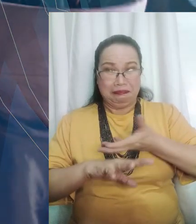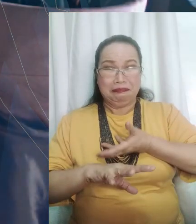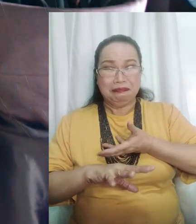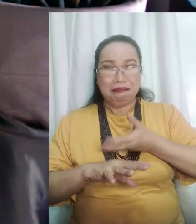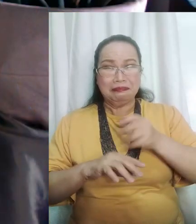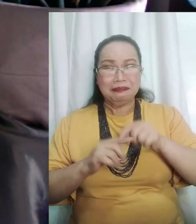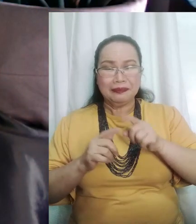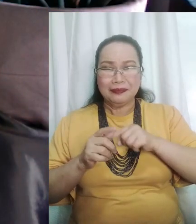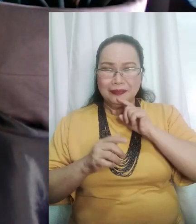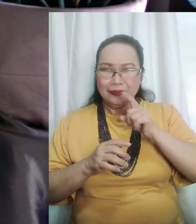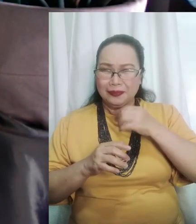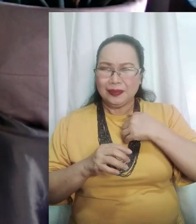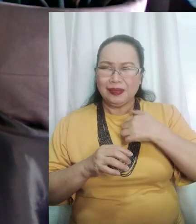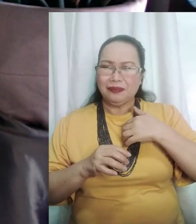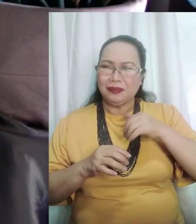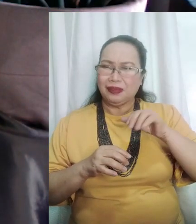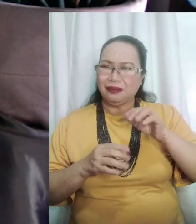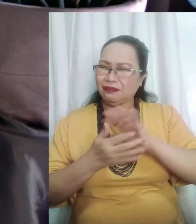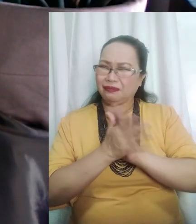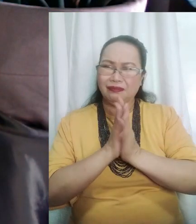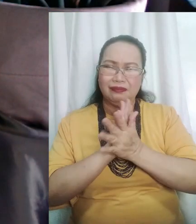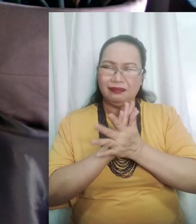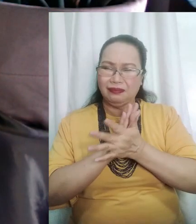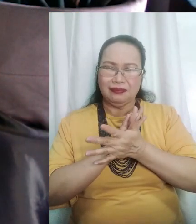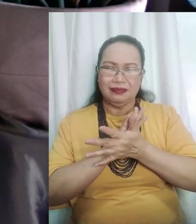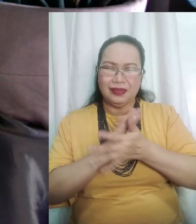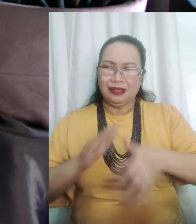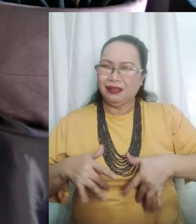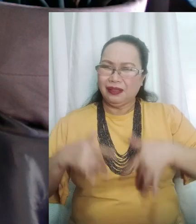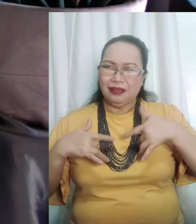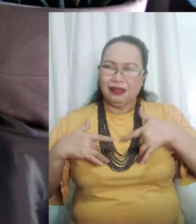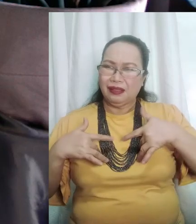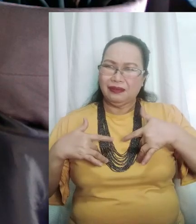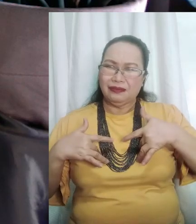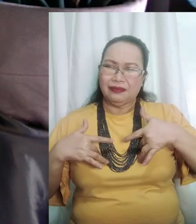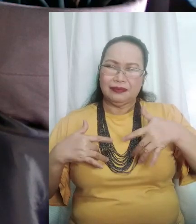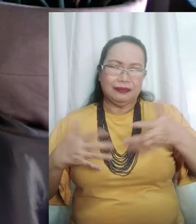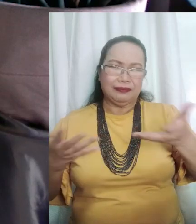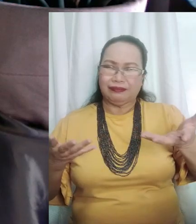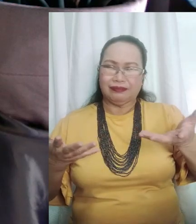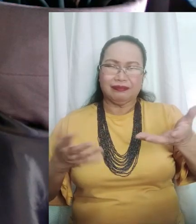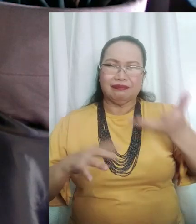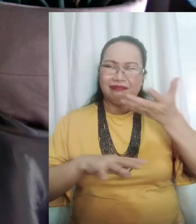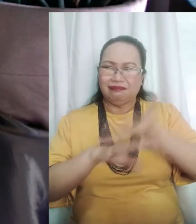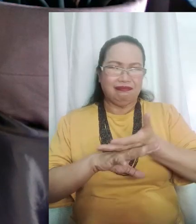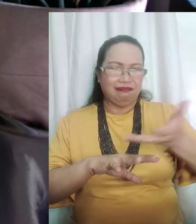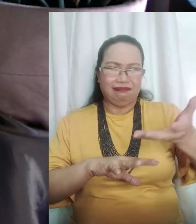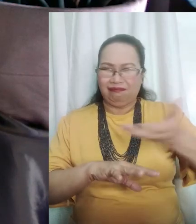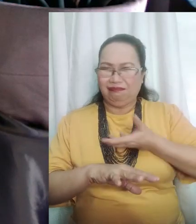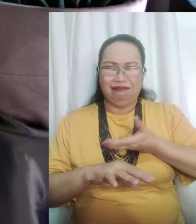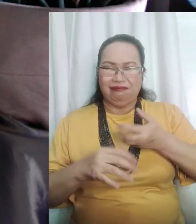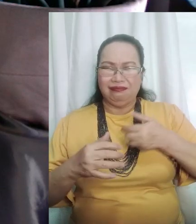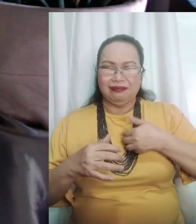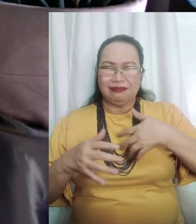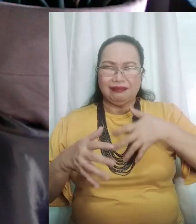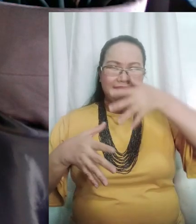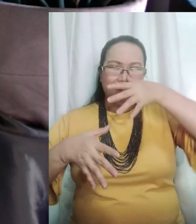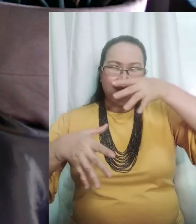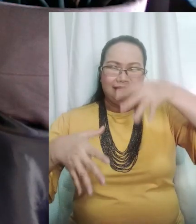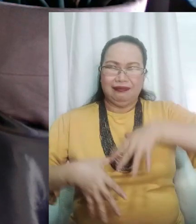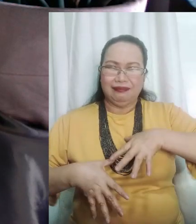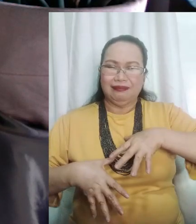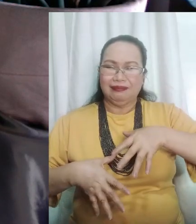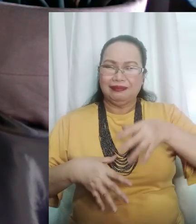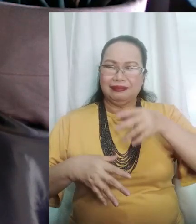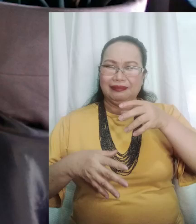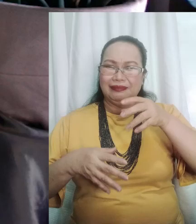you think belongs to you? You feel betrayed, forgotten. You feel